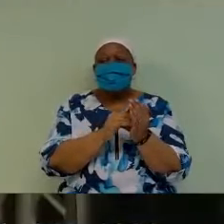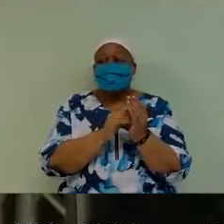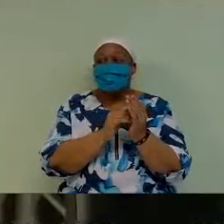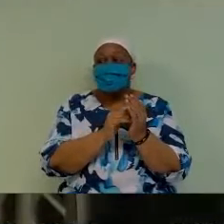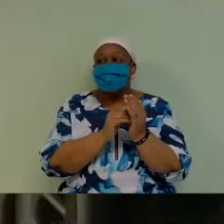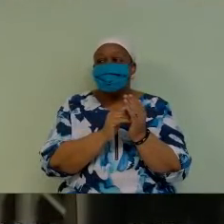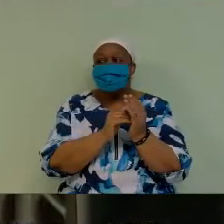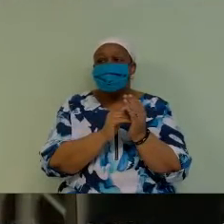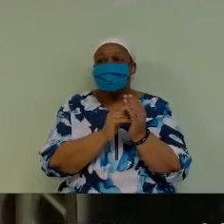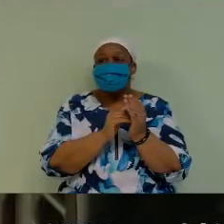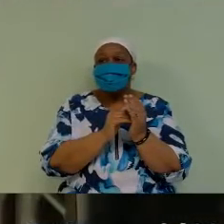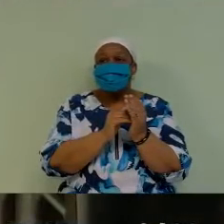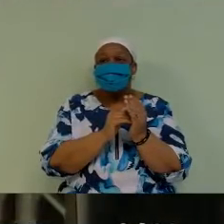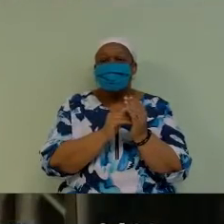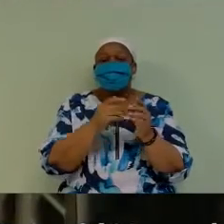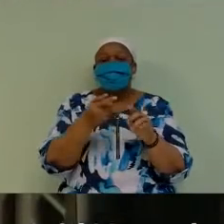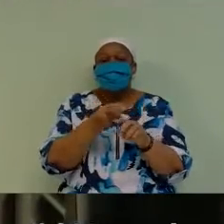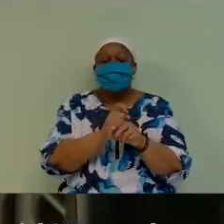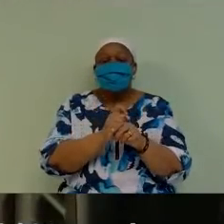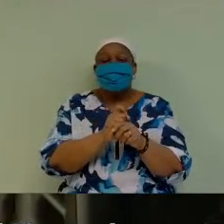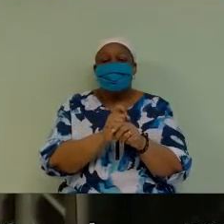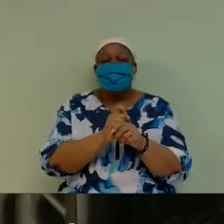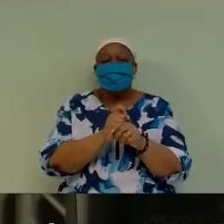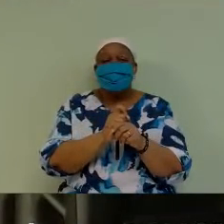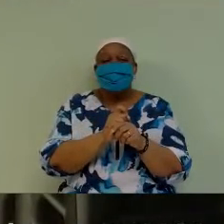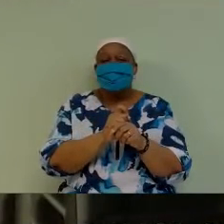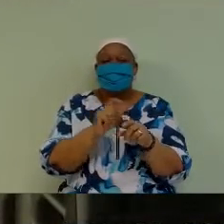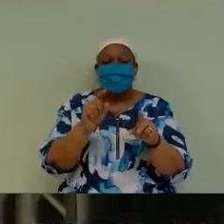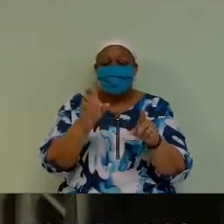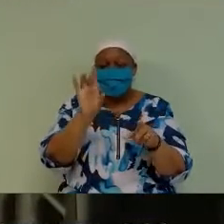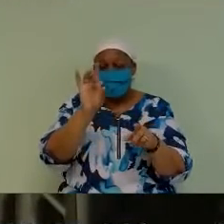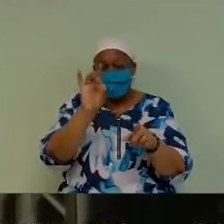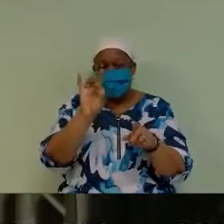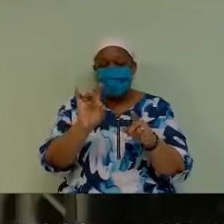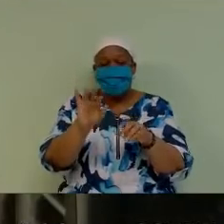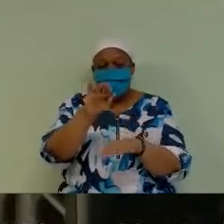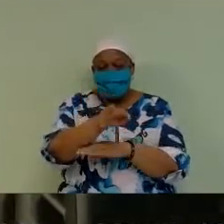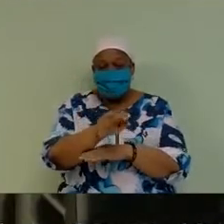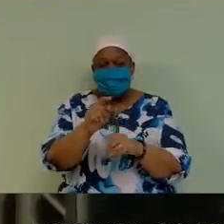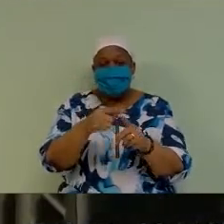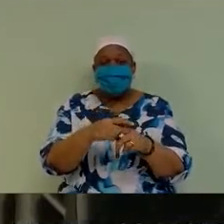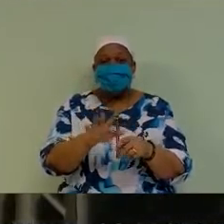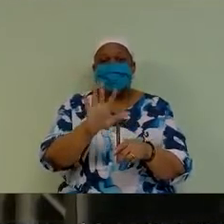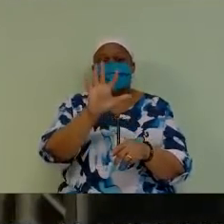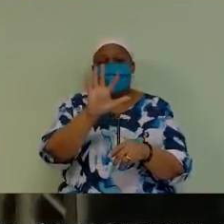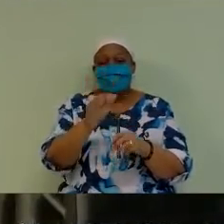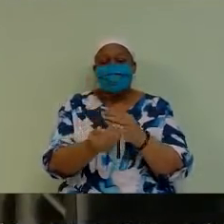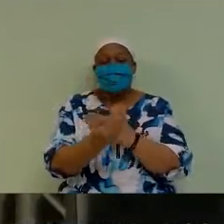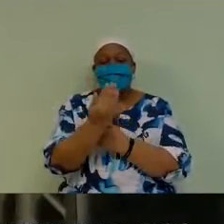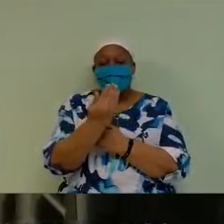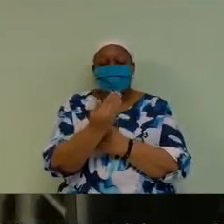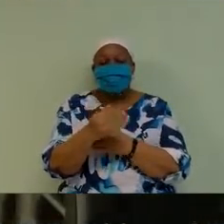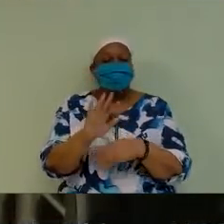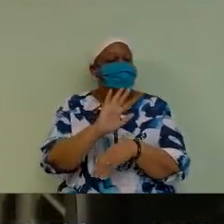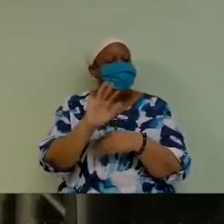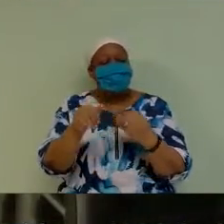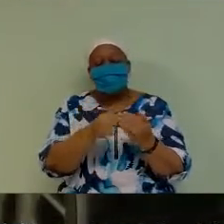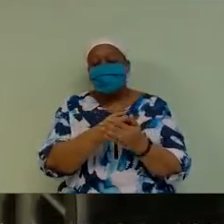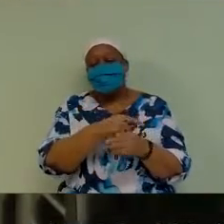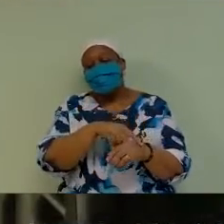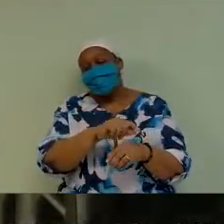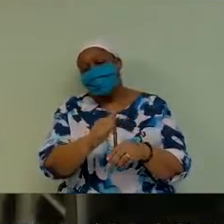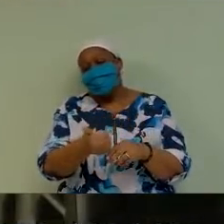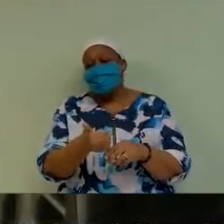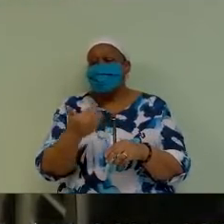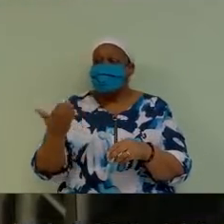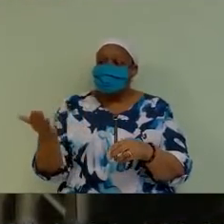4:59 a.m. the following day. All the other provisions and protocols, which I'm certain that we are all aware